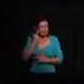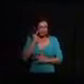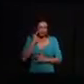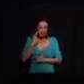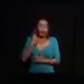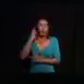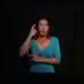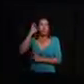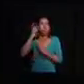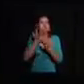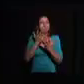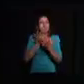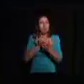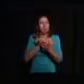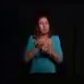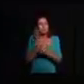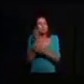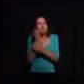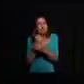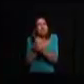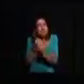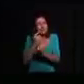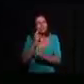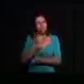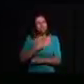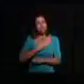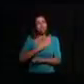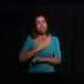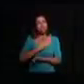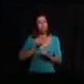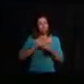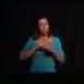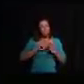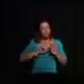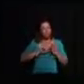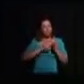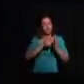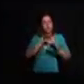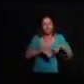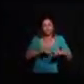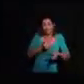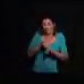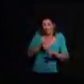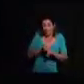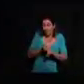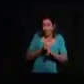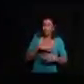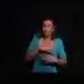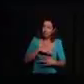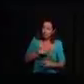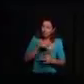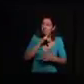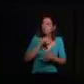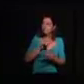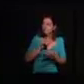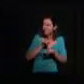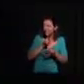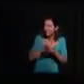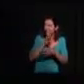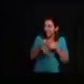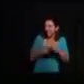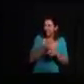he also started drumming. So he's a wonderful drummer. This video will really show his talent. And yeah, just what